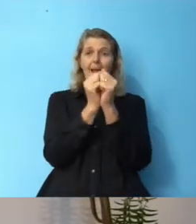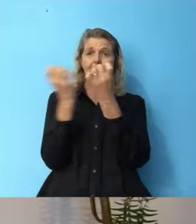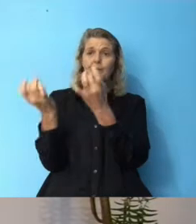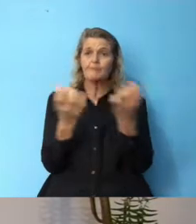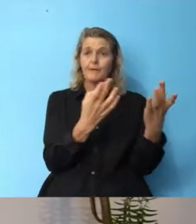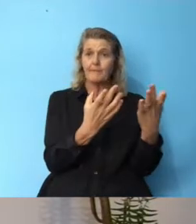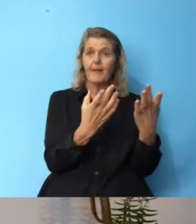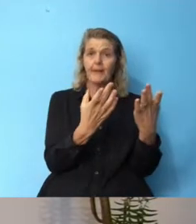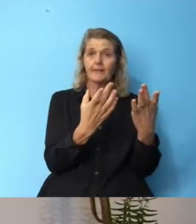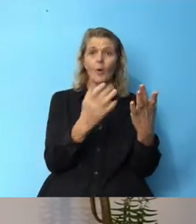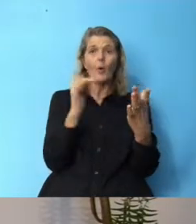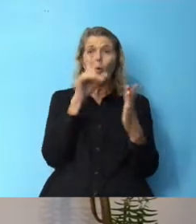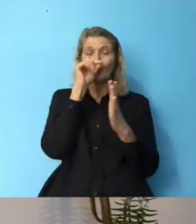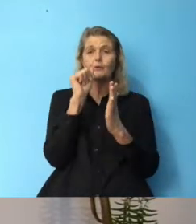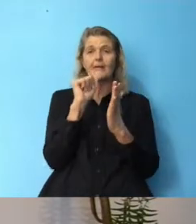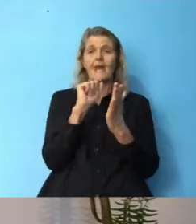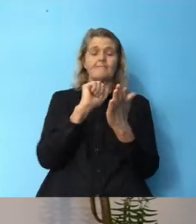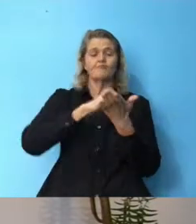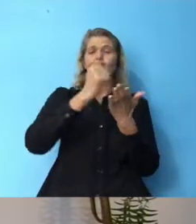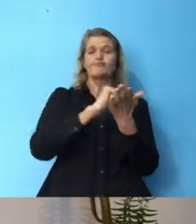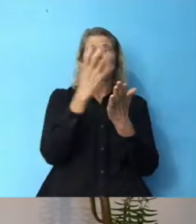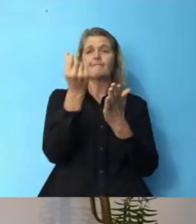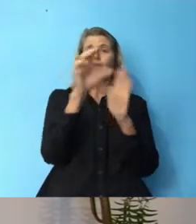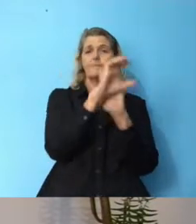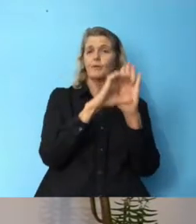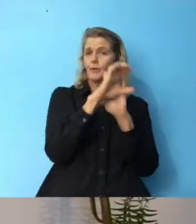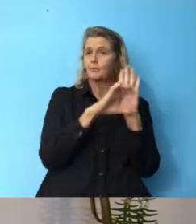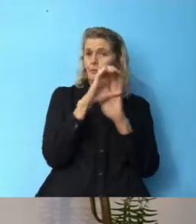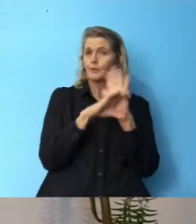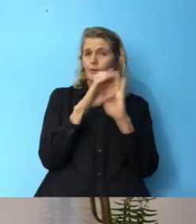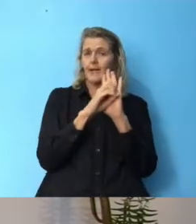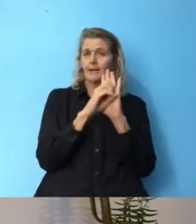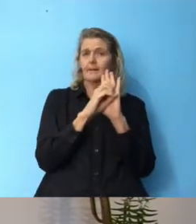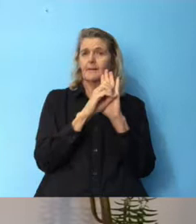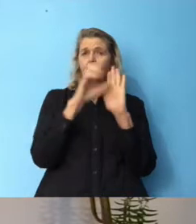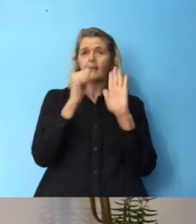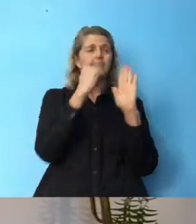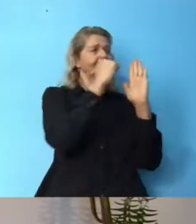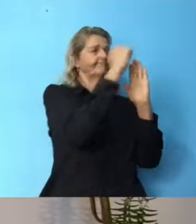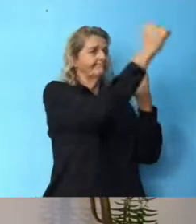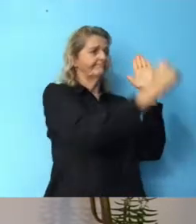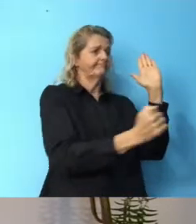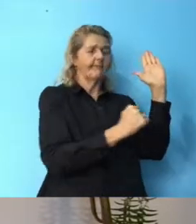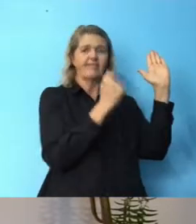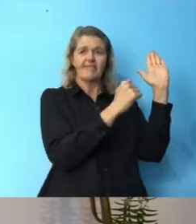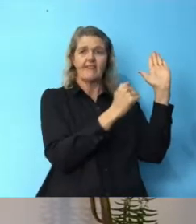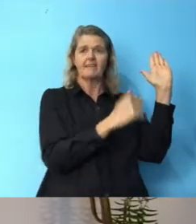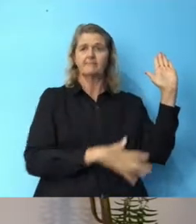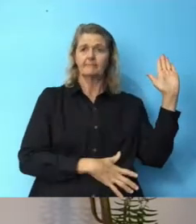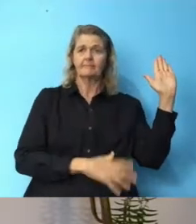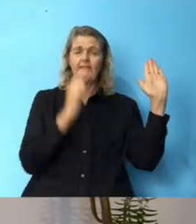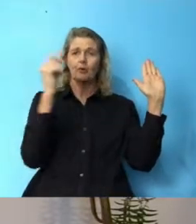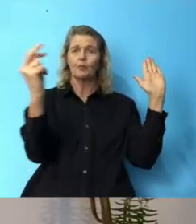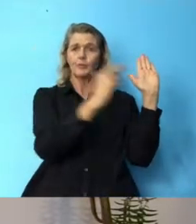or print that out and go over that. You can, because it just kind of makes a bit more sense like that. I've just mocked this one up.